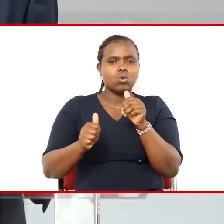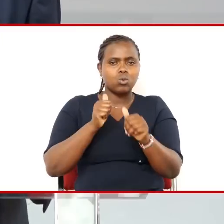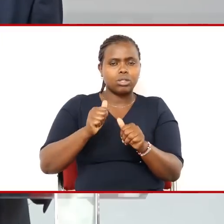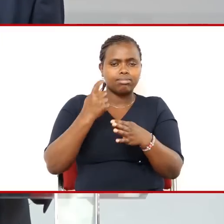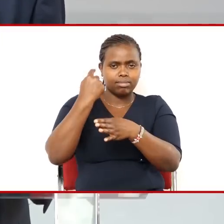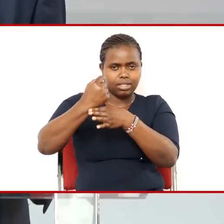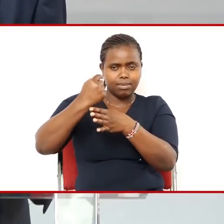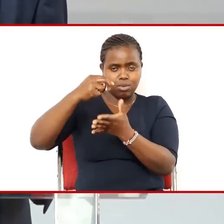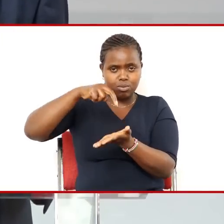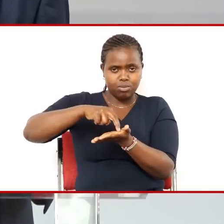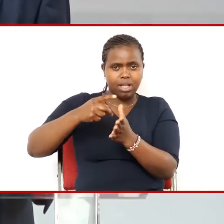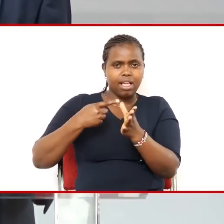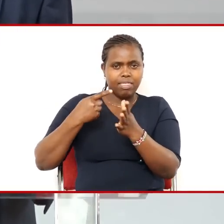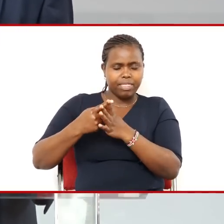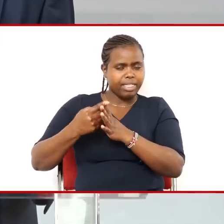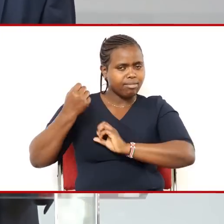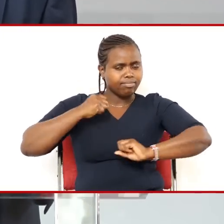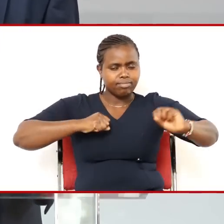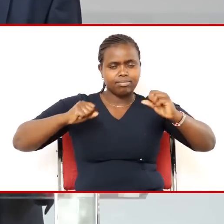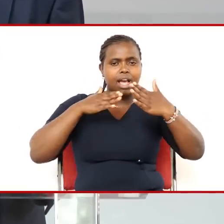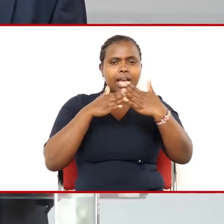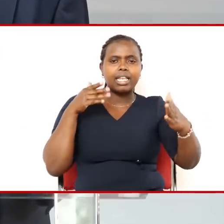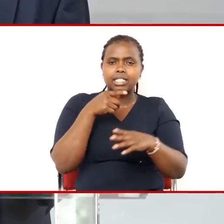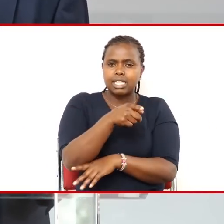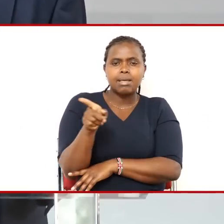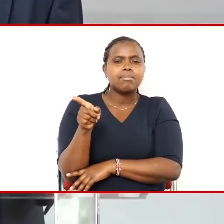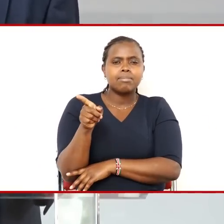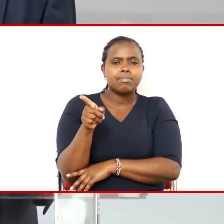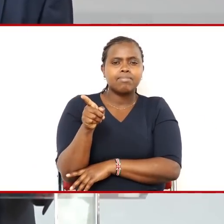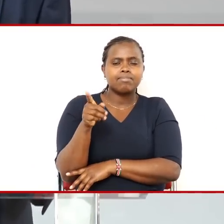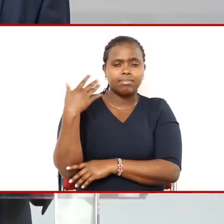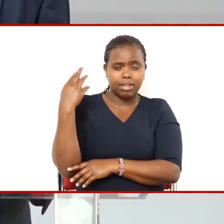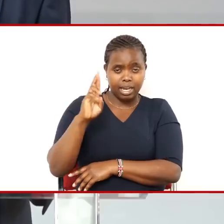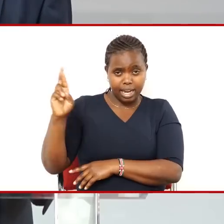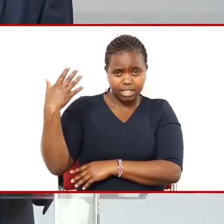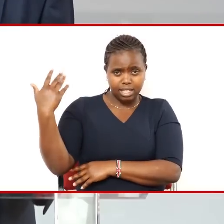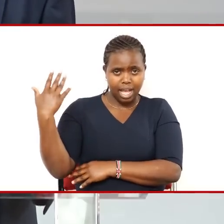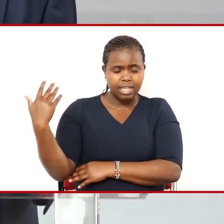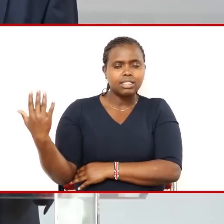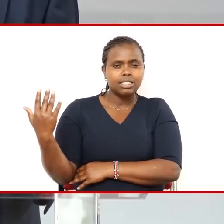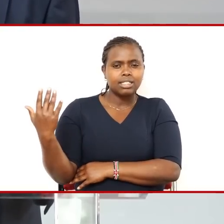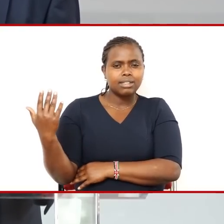stood. Bracing himself against them, his right hand